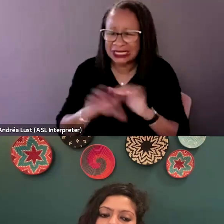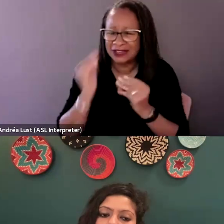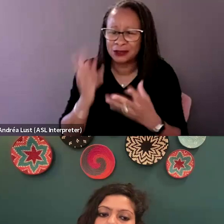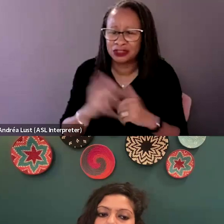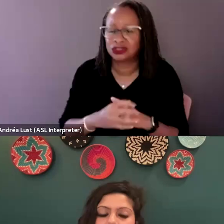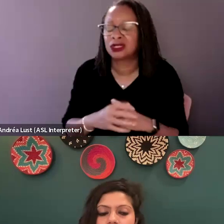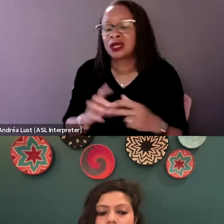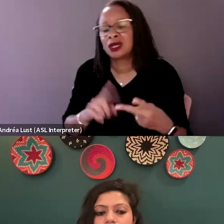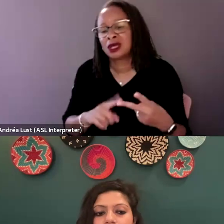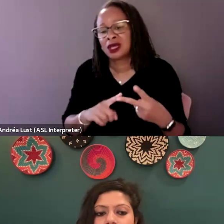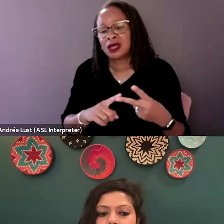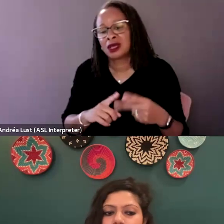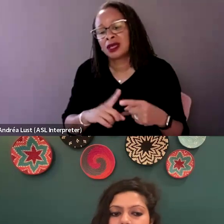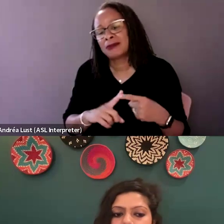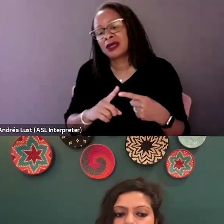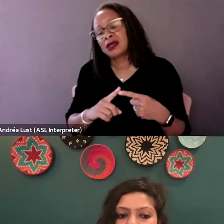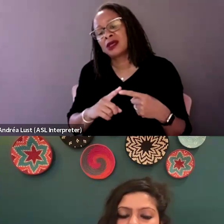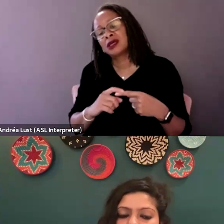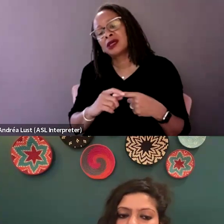mean that for me,